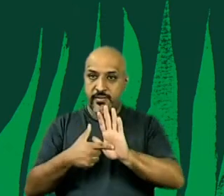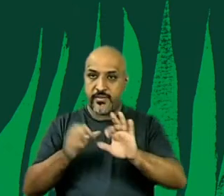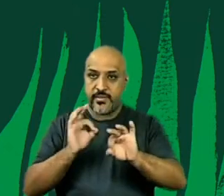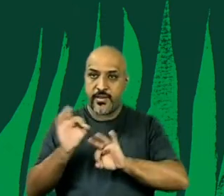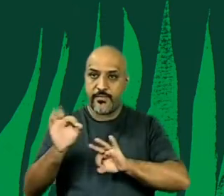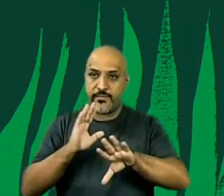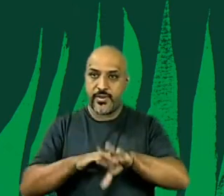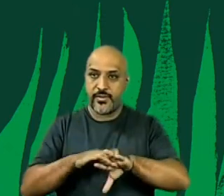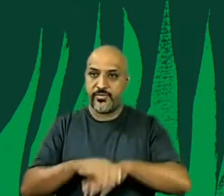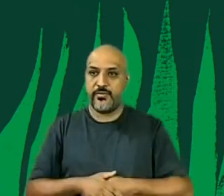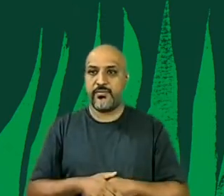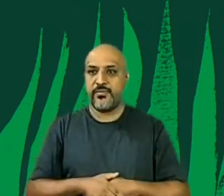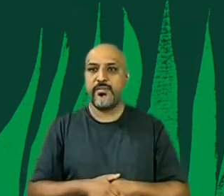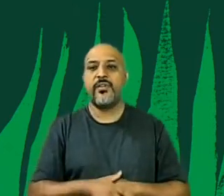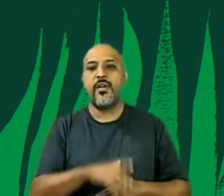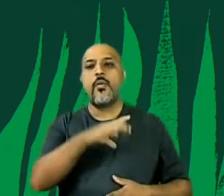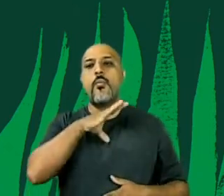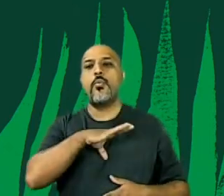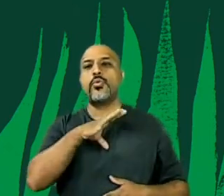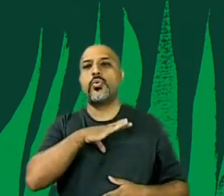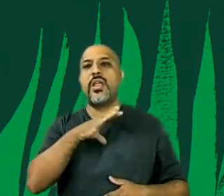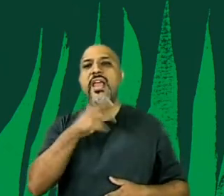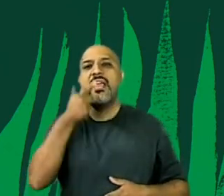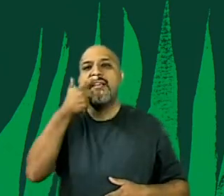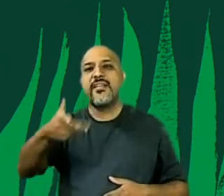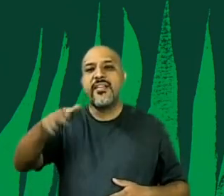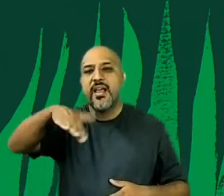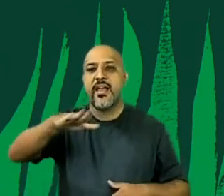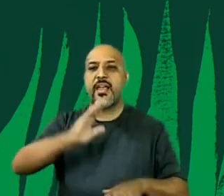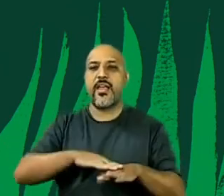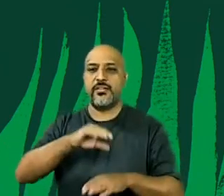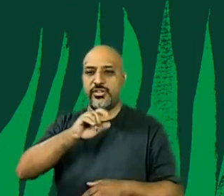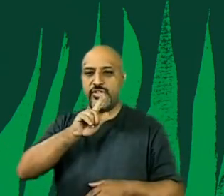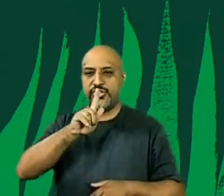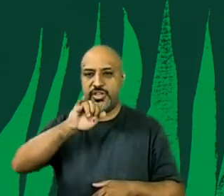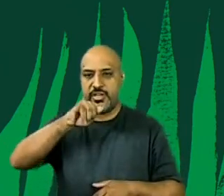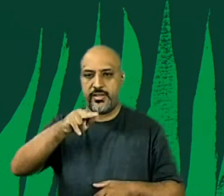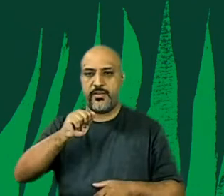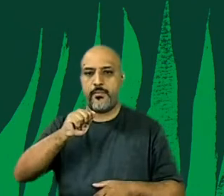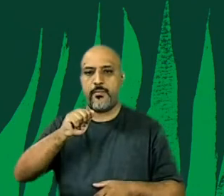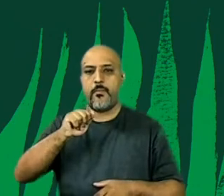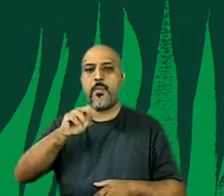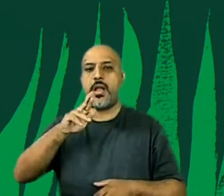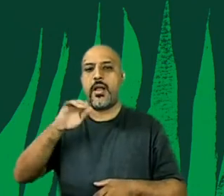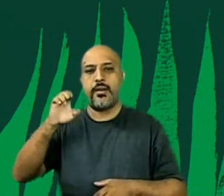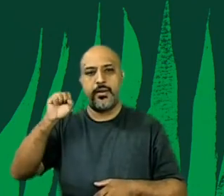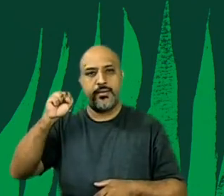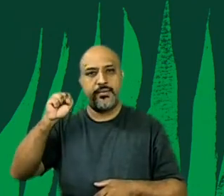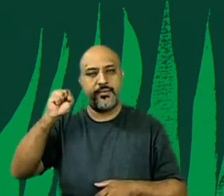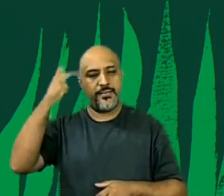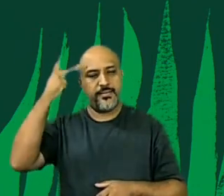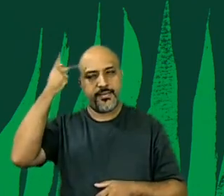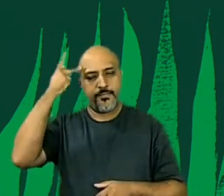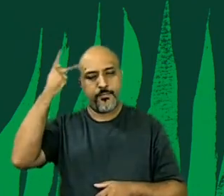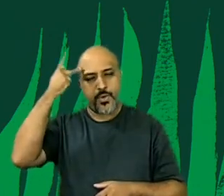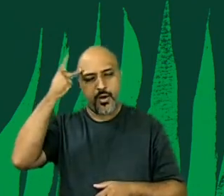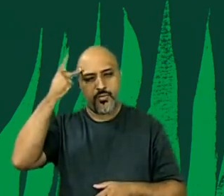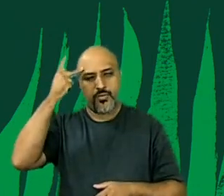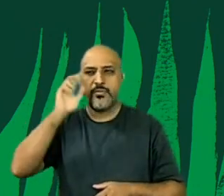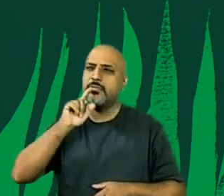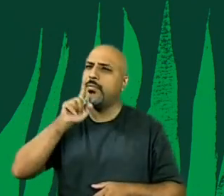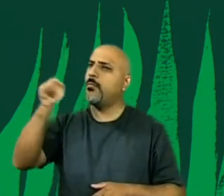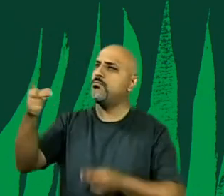first one was connected to us, Jenny Guimarães from São Paulo. And we looked at the